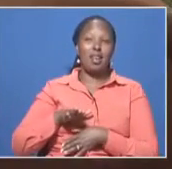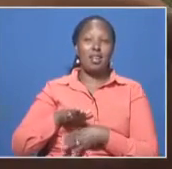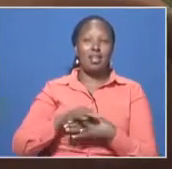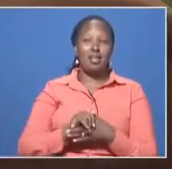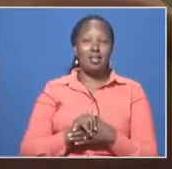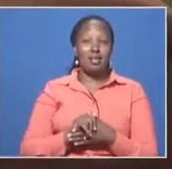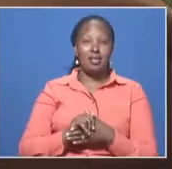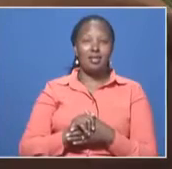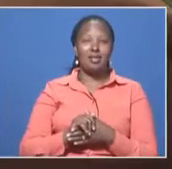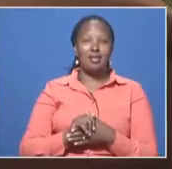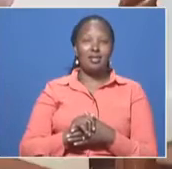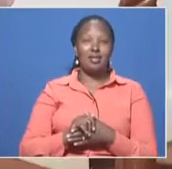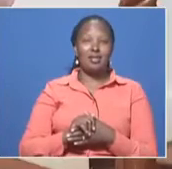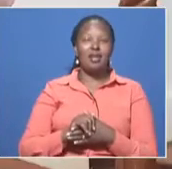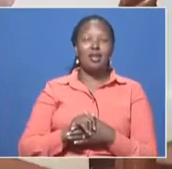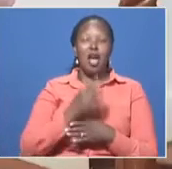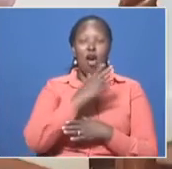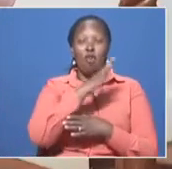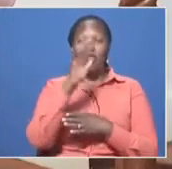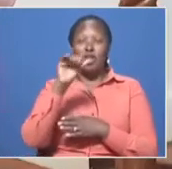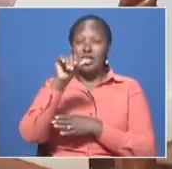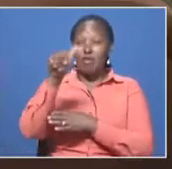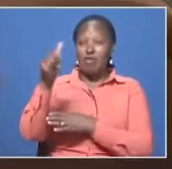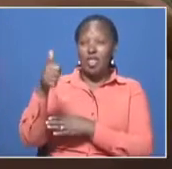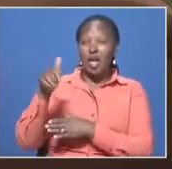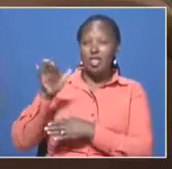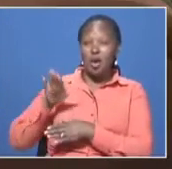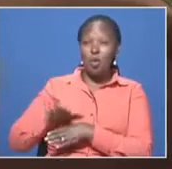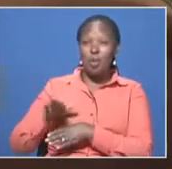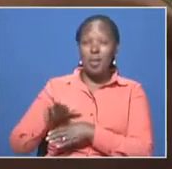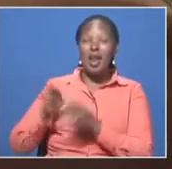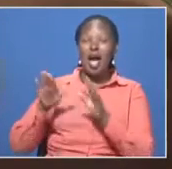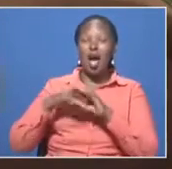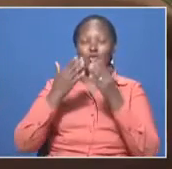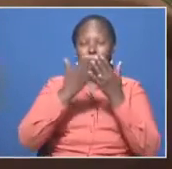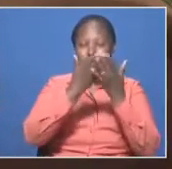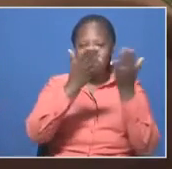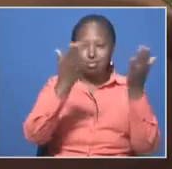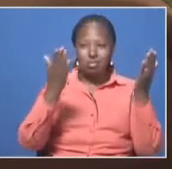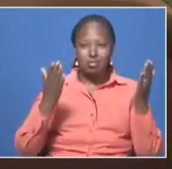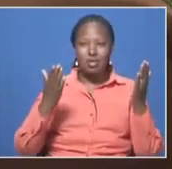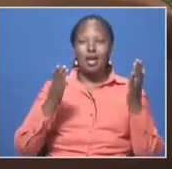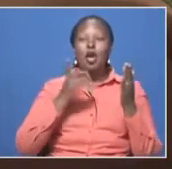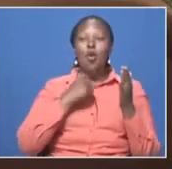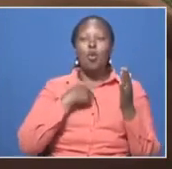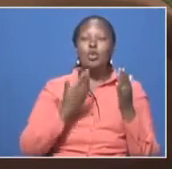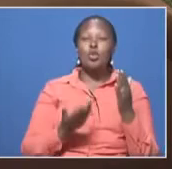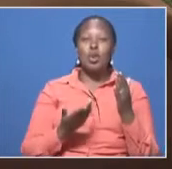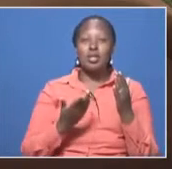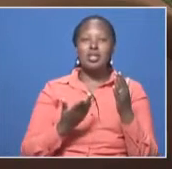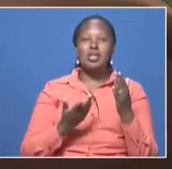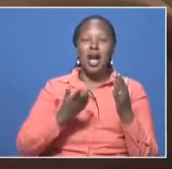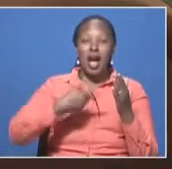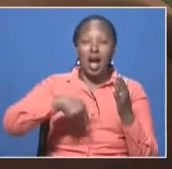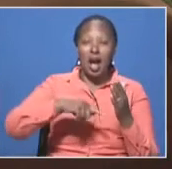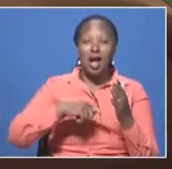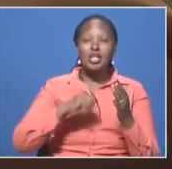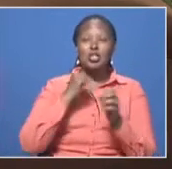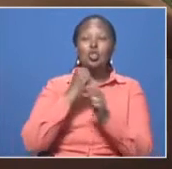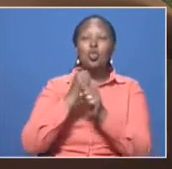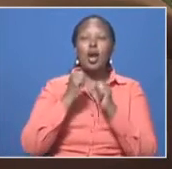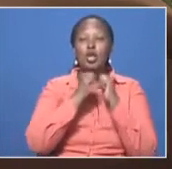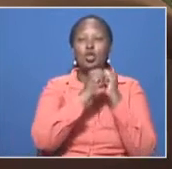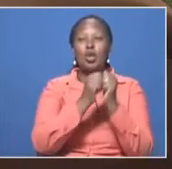The forest is the other women out here who want us to work